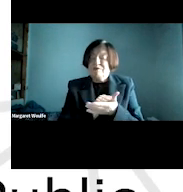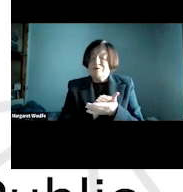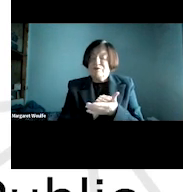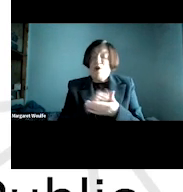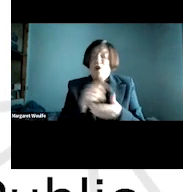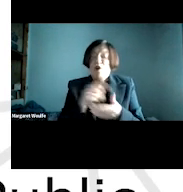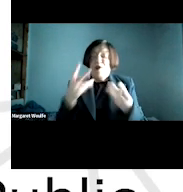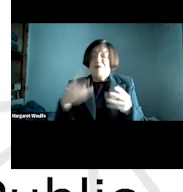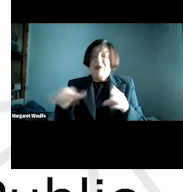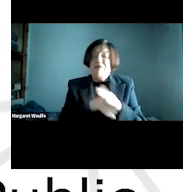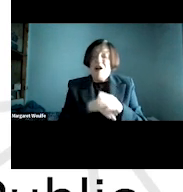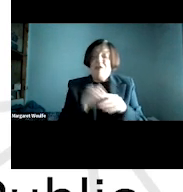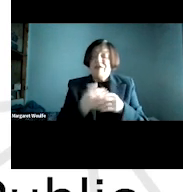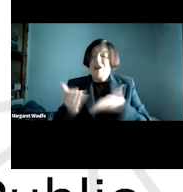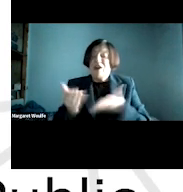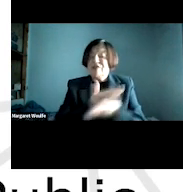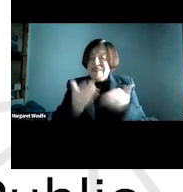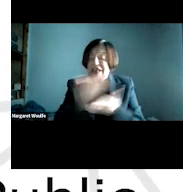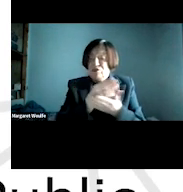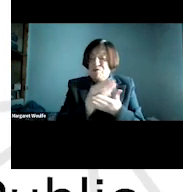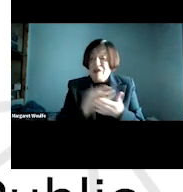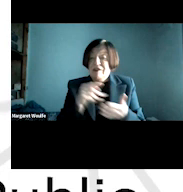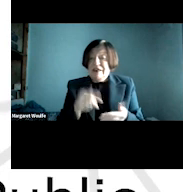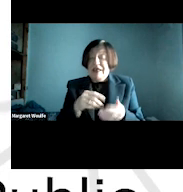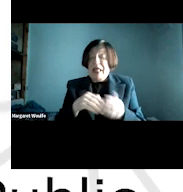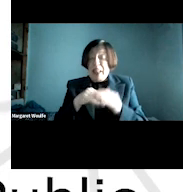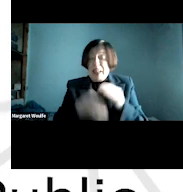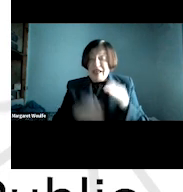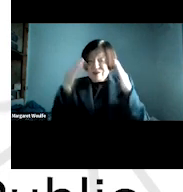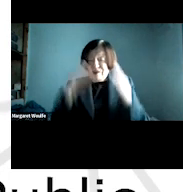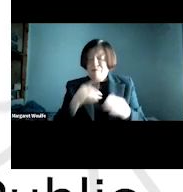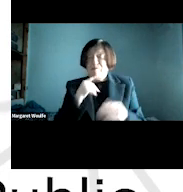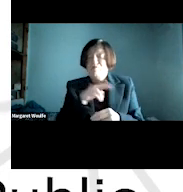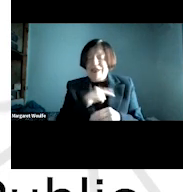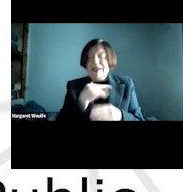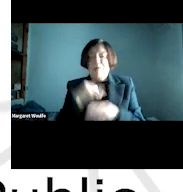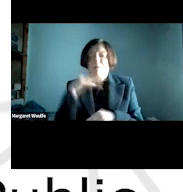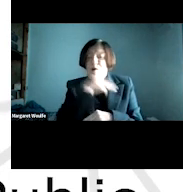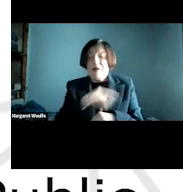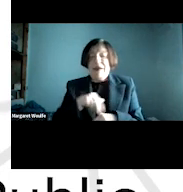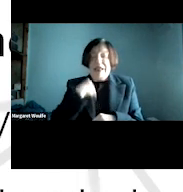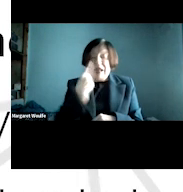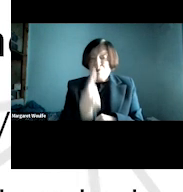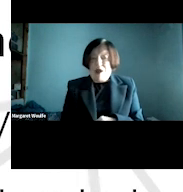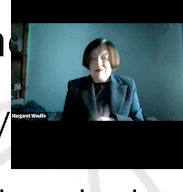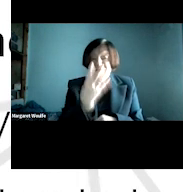get involved in the consultation phase, which is obviously less commitment, but equally very important. Next slide.